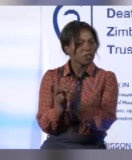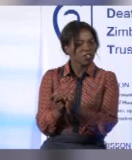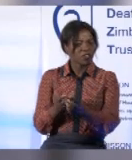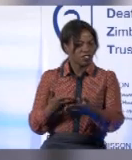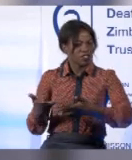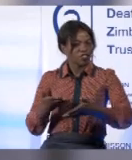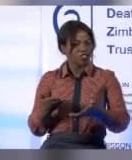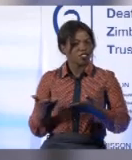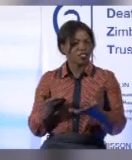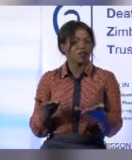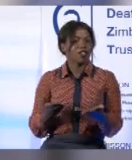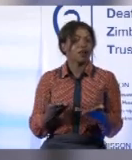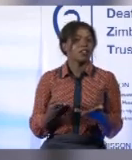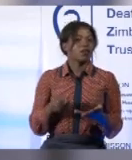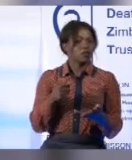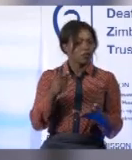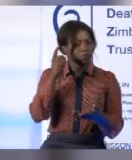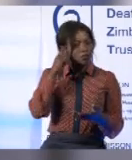boys,